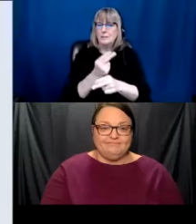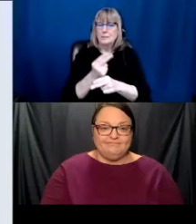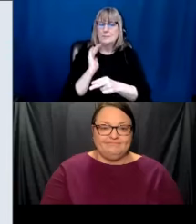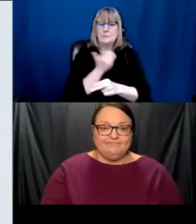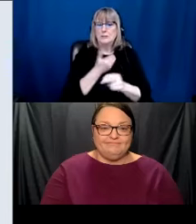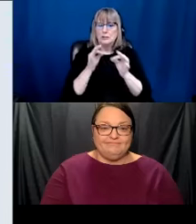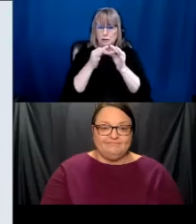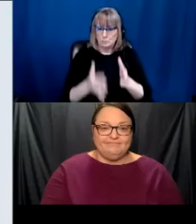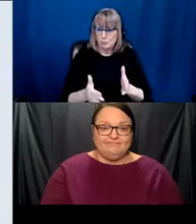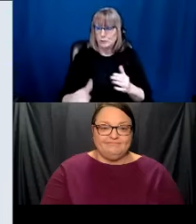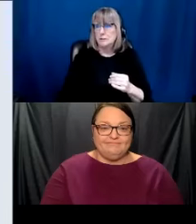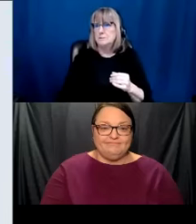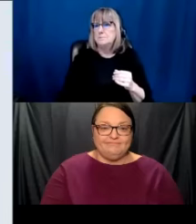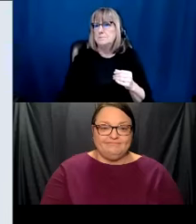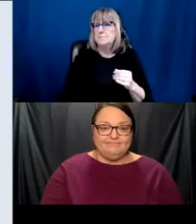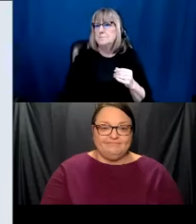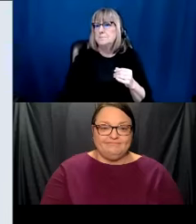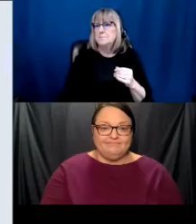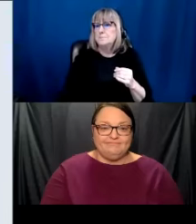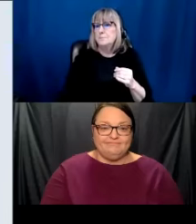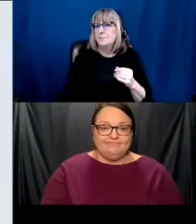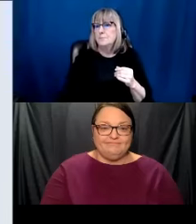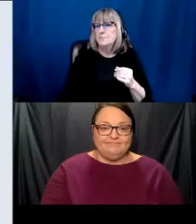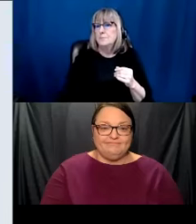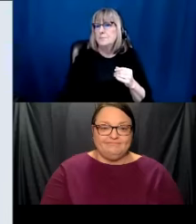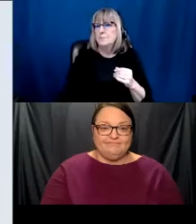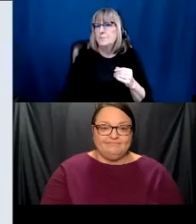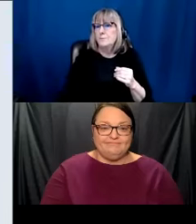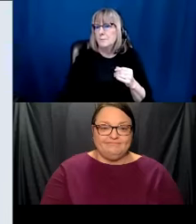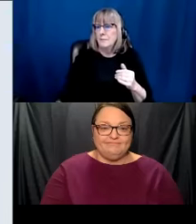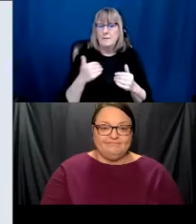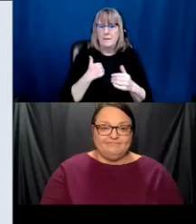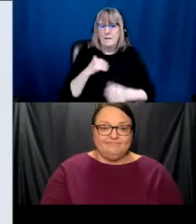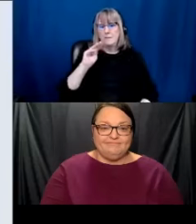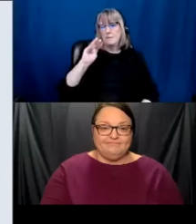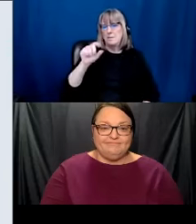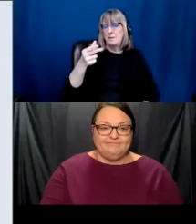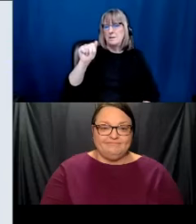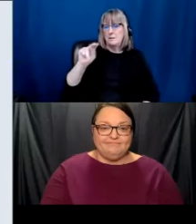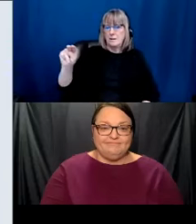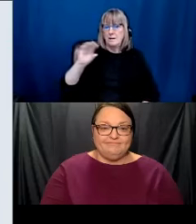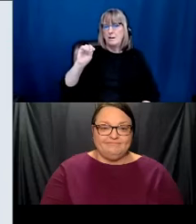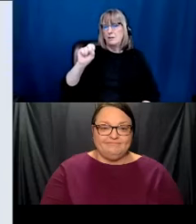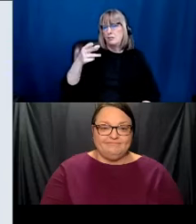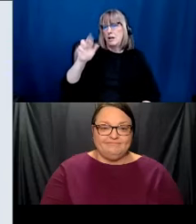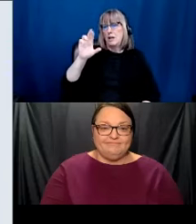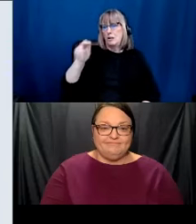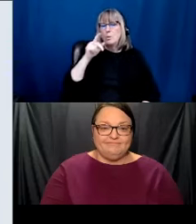la modificación sustancial del plan consolidado de 2019.